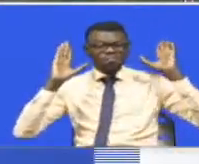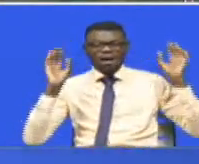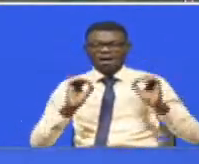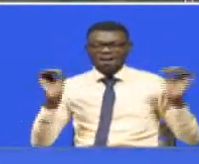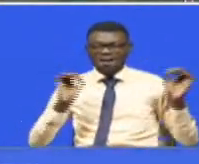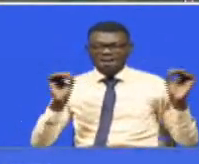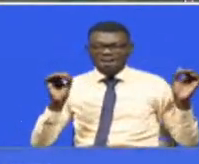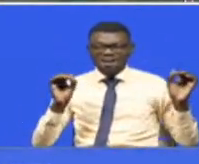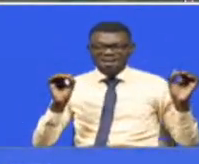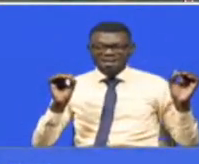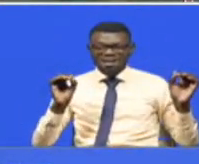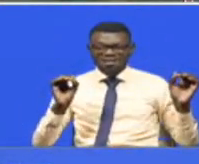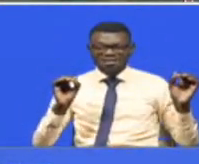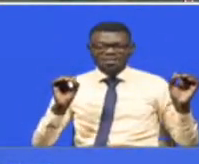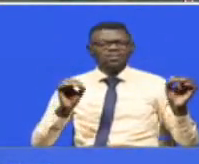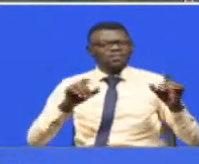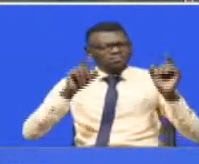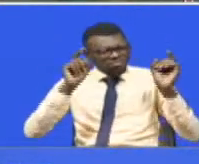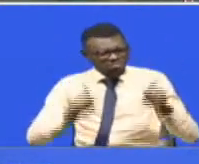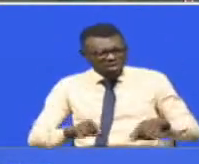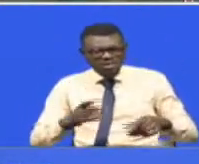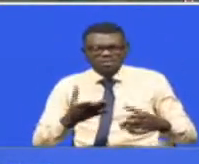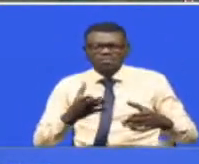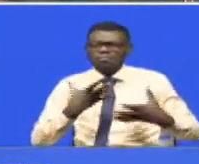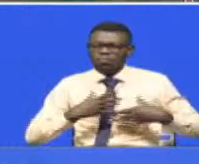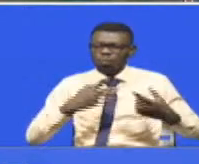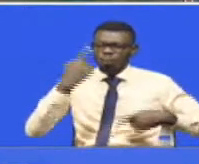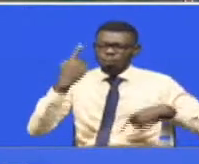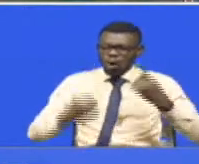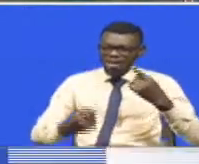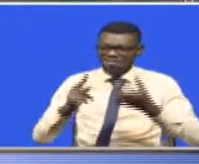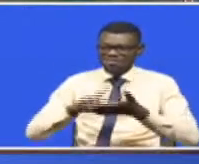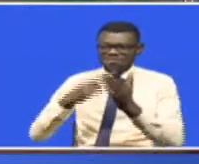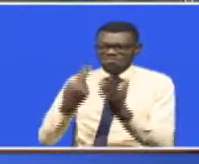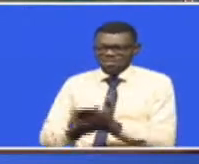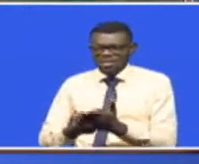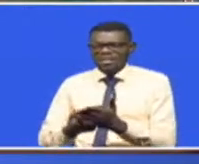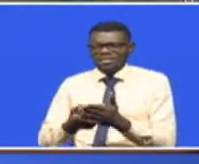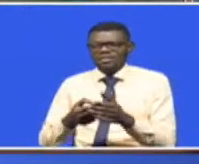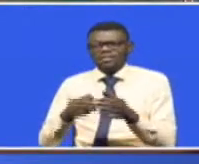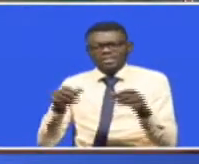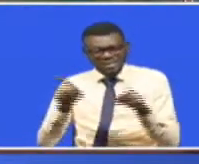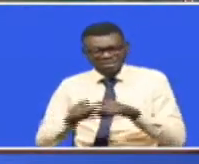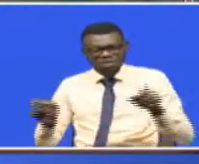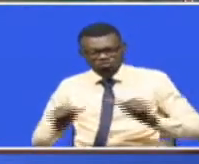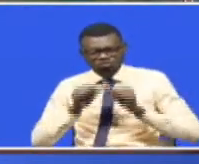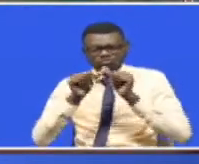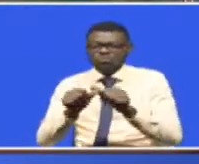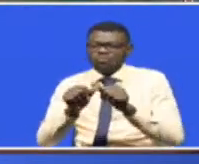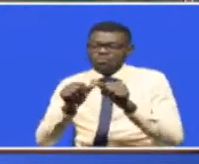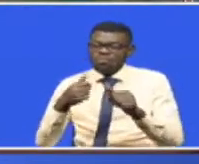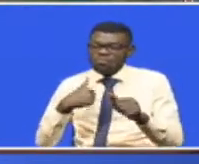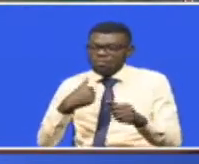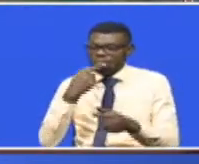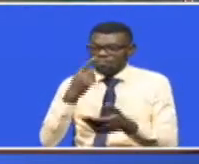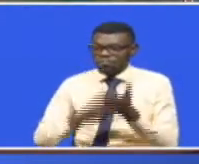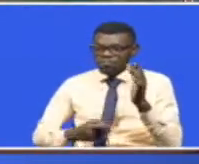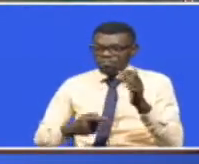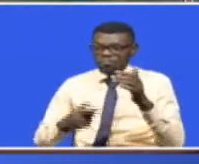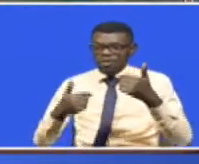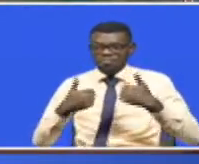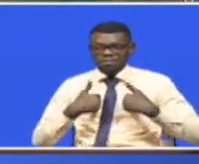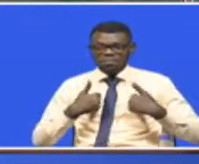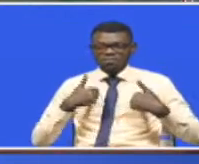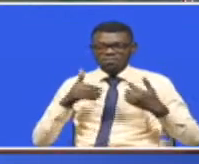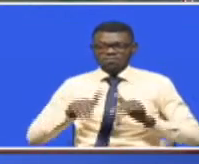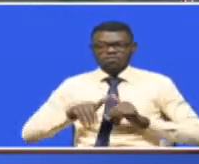war there are casualties. But if you are not a casualty, you move on. Nataka nisema ya kwamba mimi